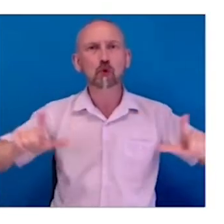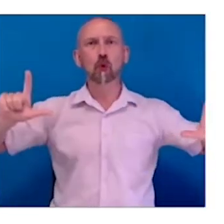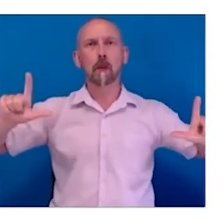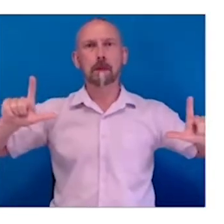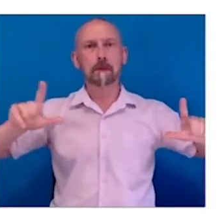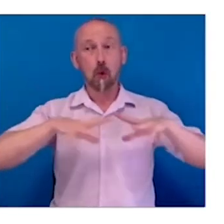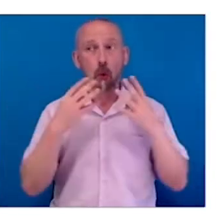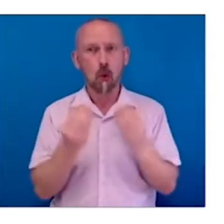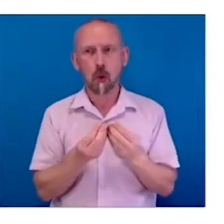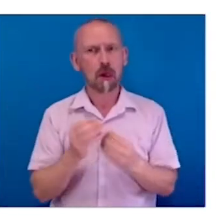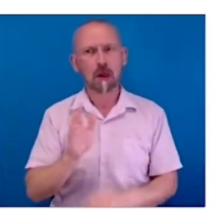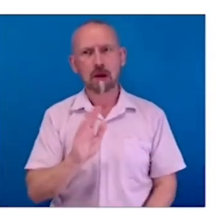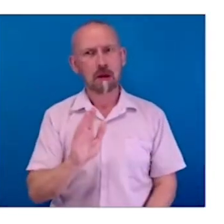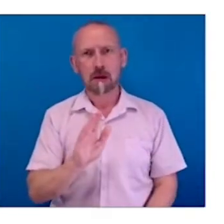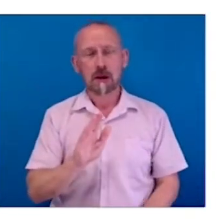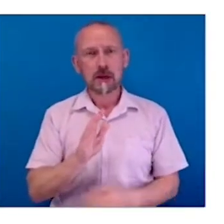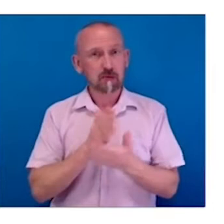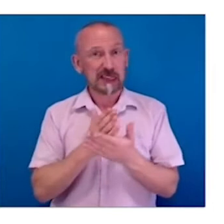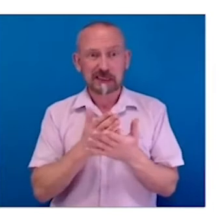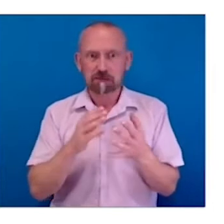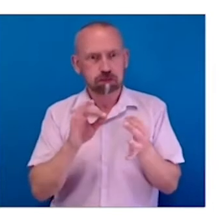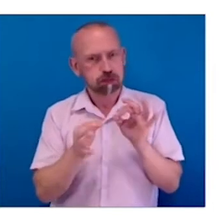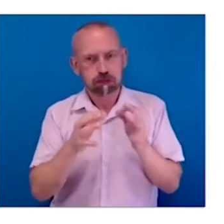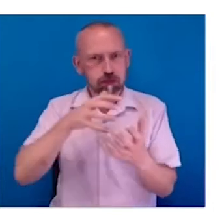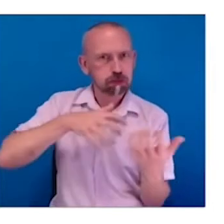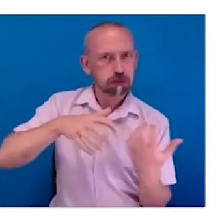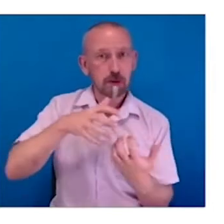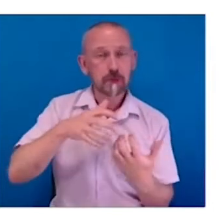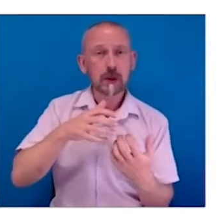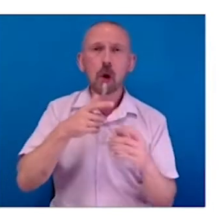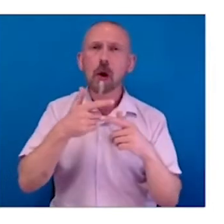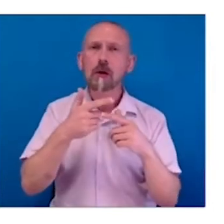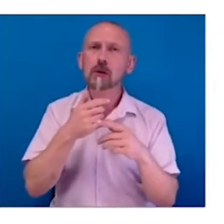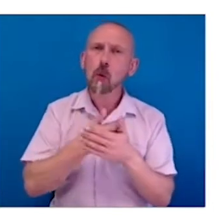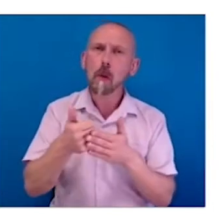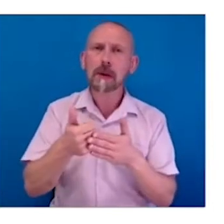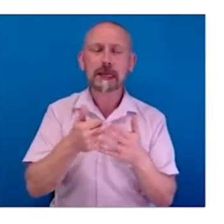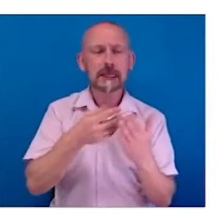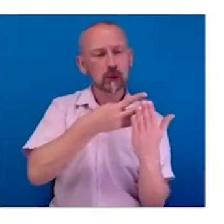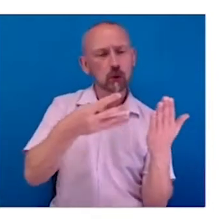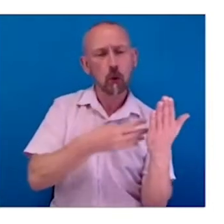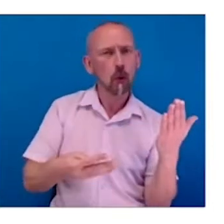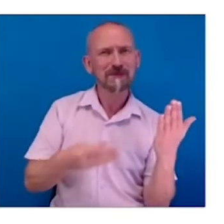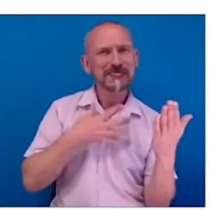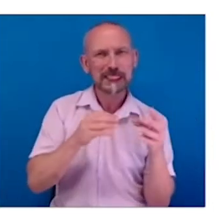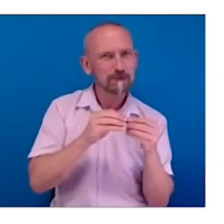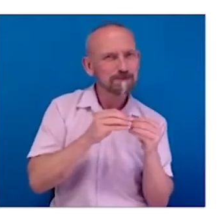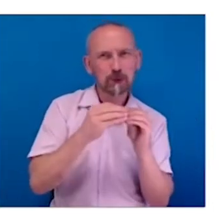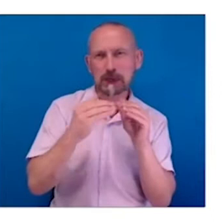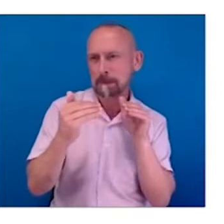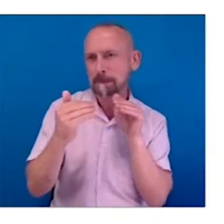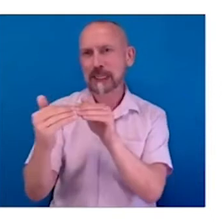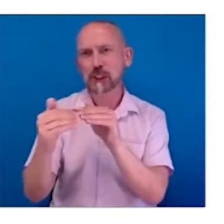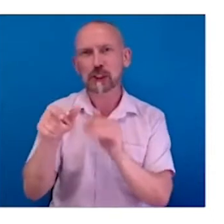overall. Indeed, these scores have often been custom made, as the eye conditions